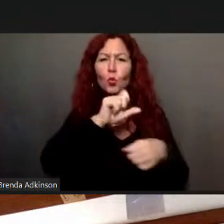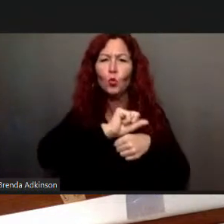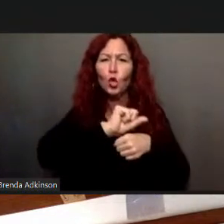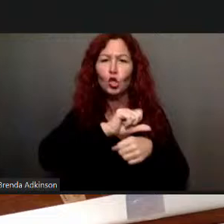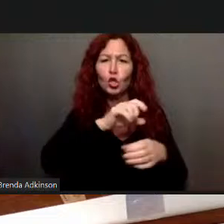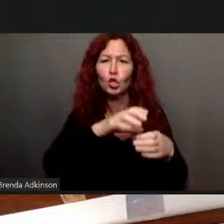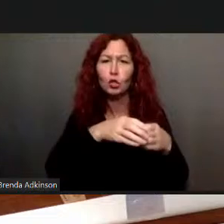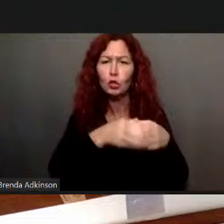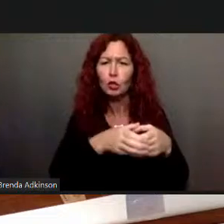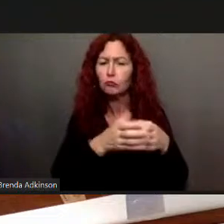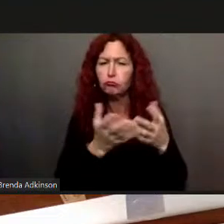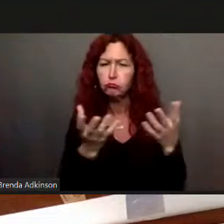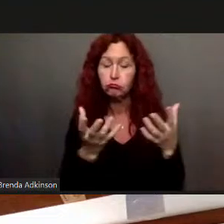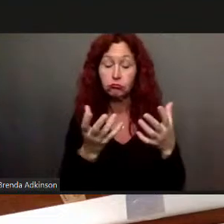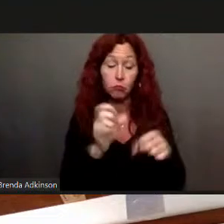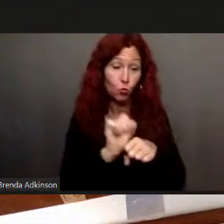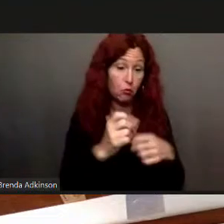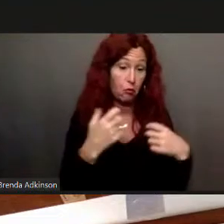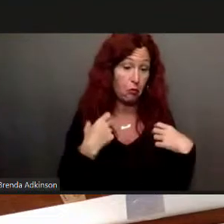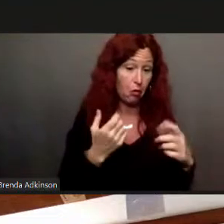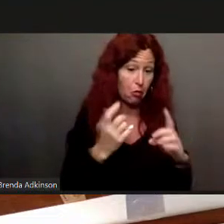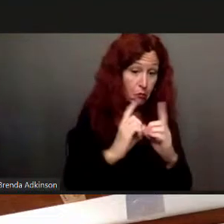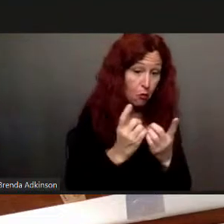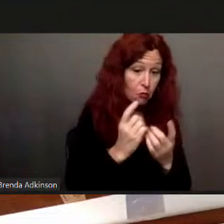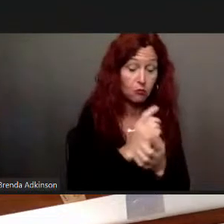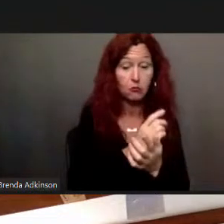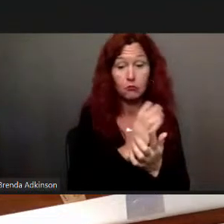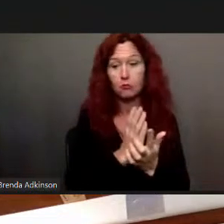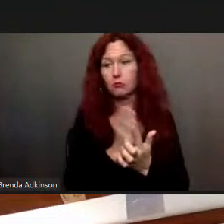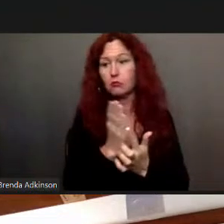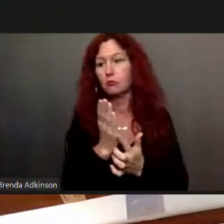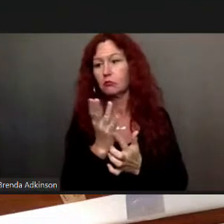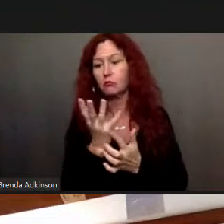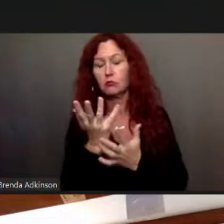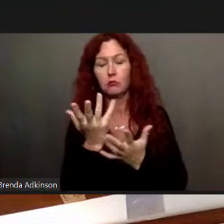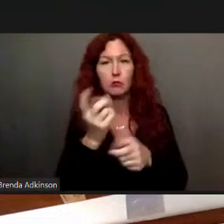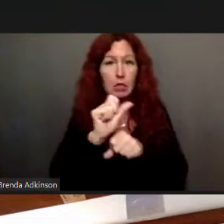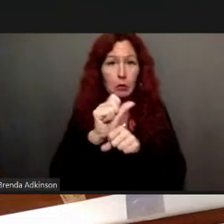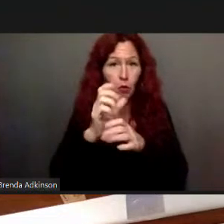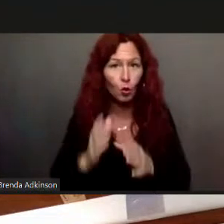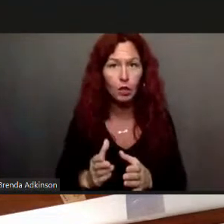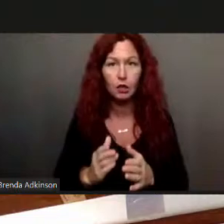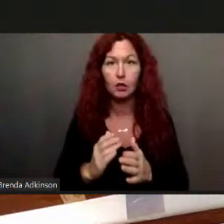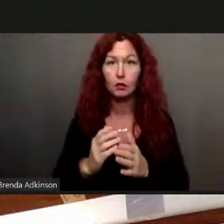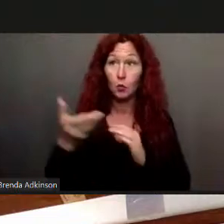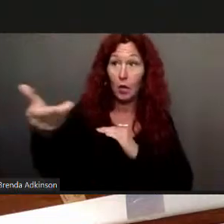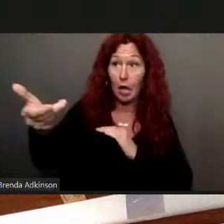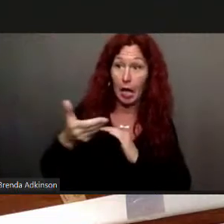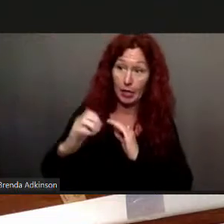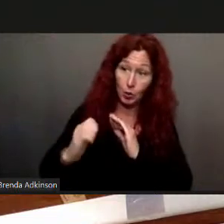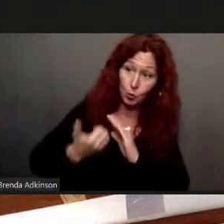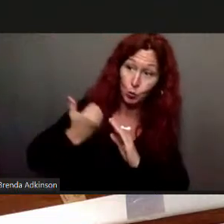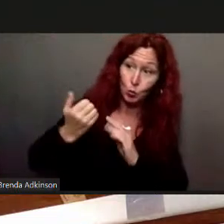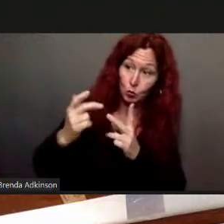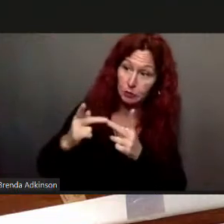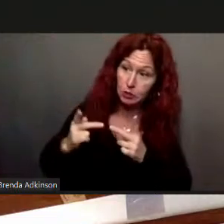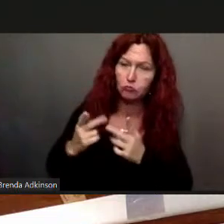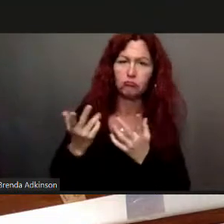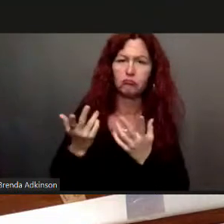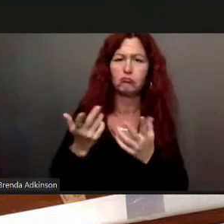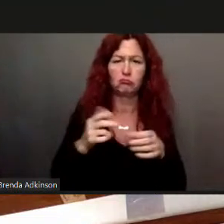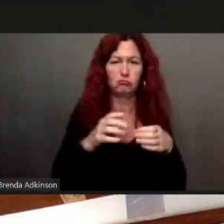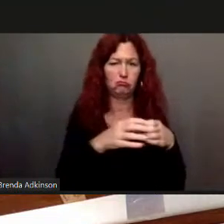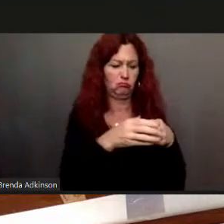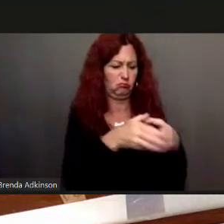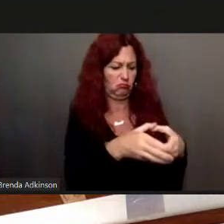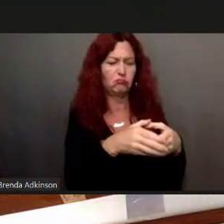health department employees? Are these parks employees? Are they going to be new hires? Who's going to be comprising this team of